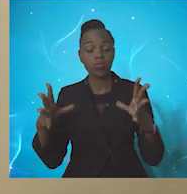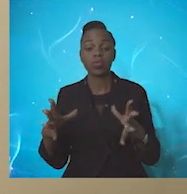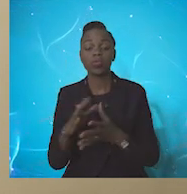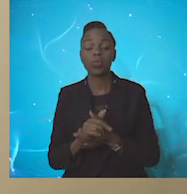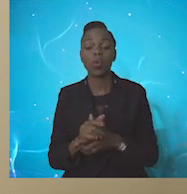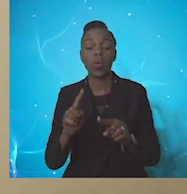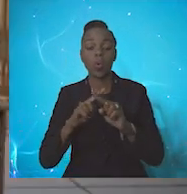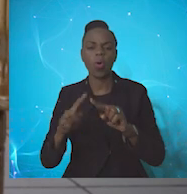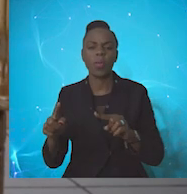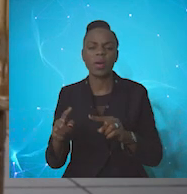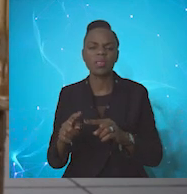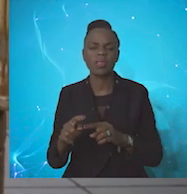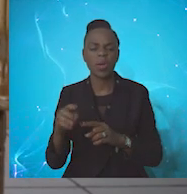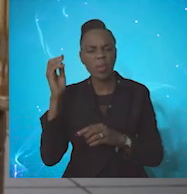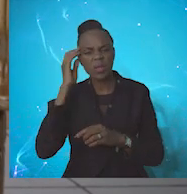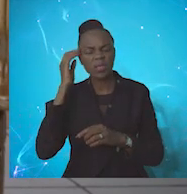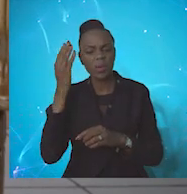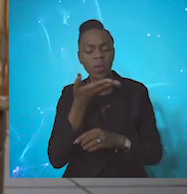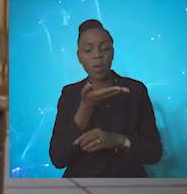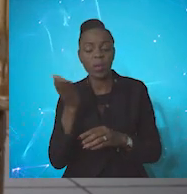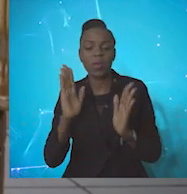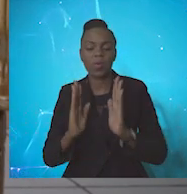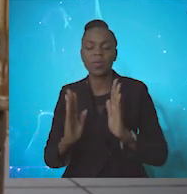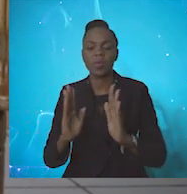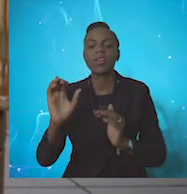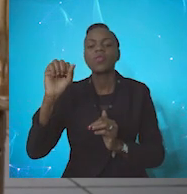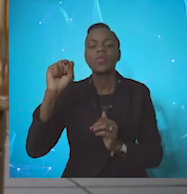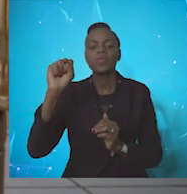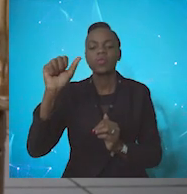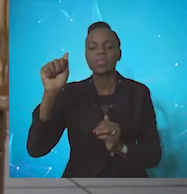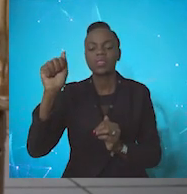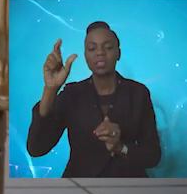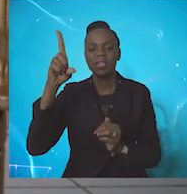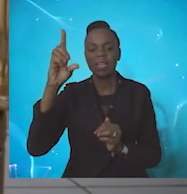and it's quite common, especially in sub-Saharan Africa.